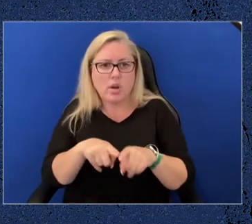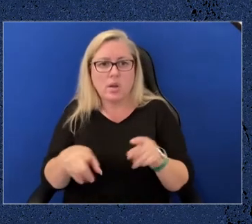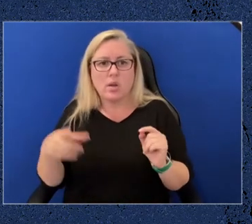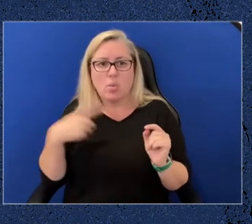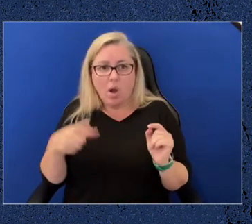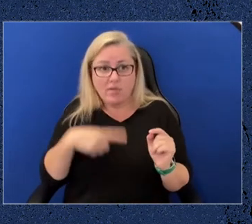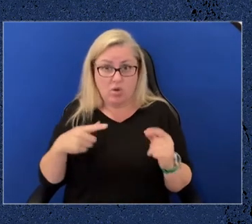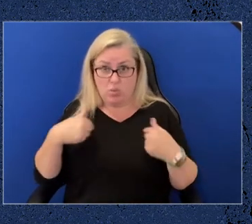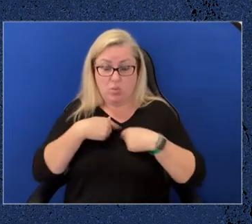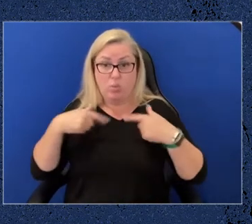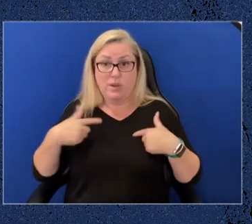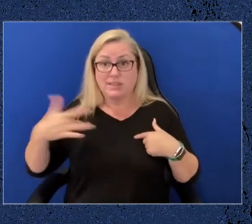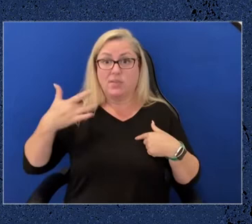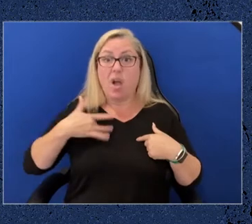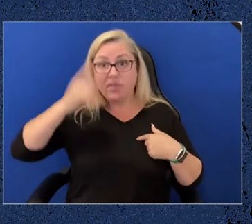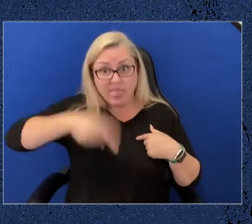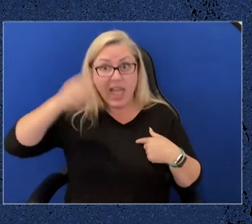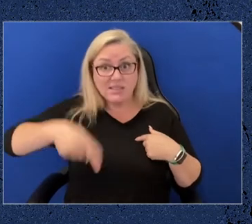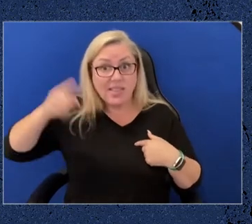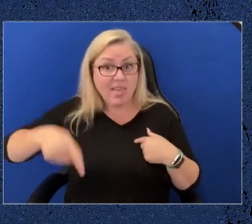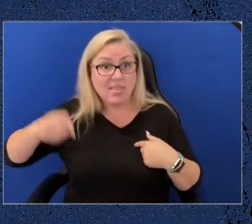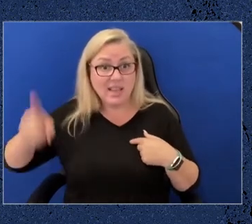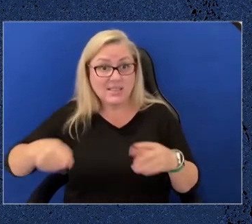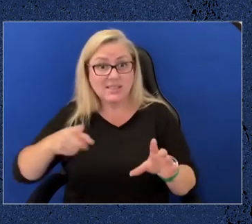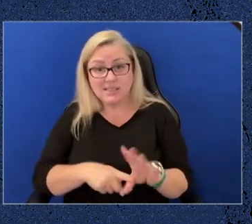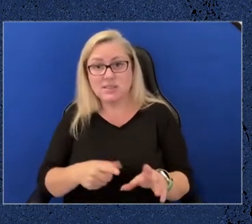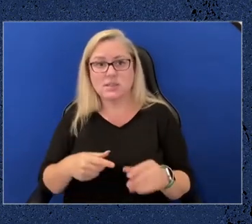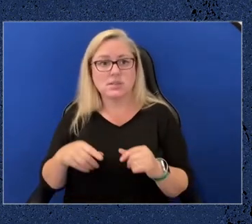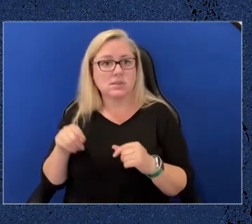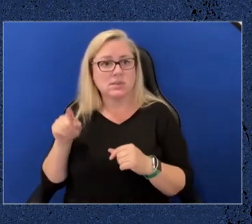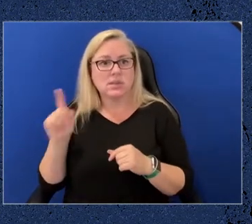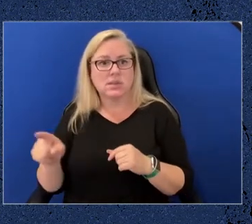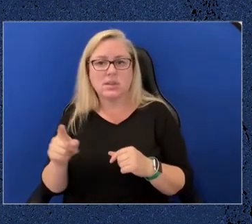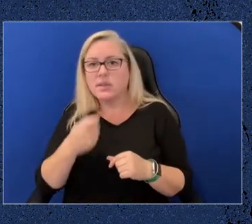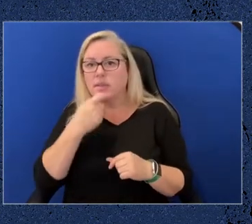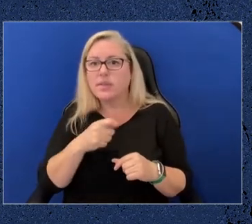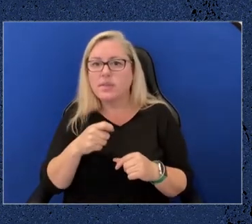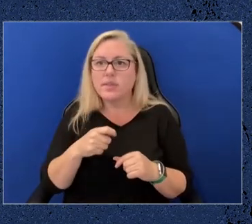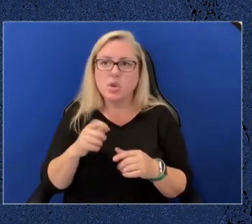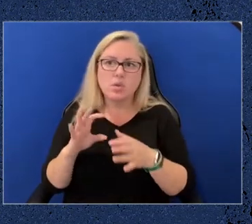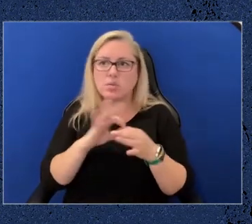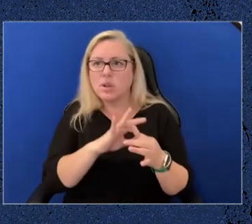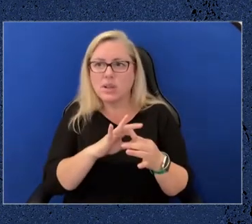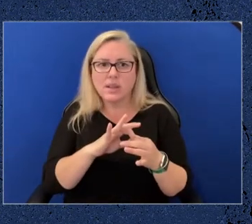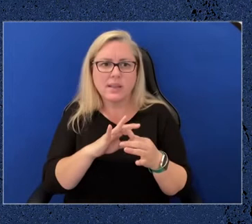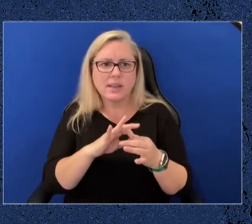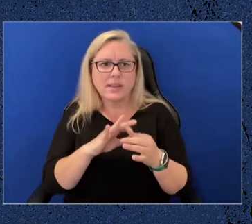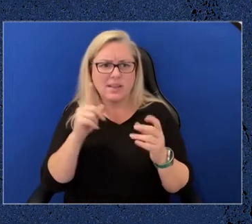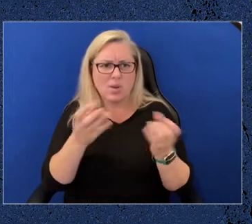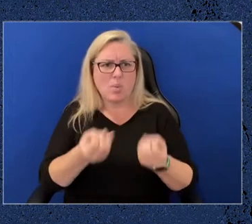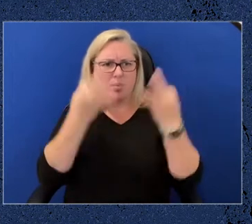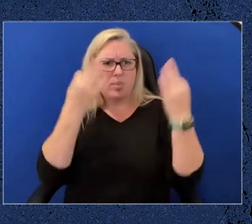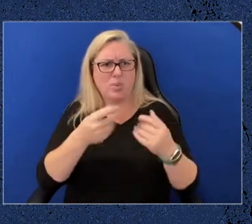and thousands of years. So, and that's the kids. There are a couple of related Facebook questions. Hardly got to any of your questions at